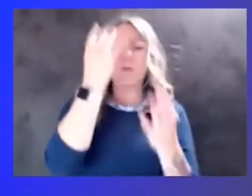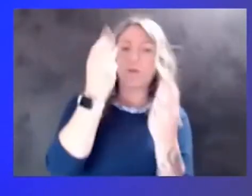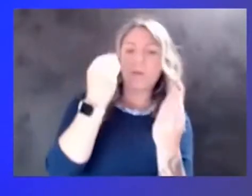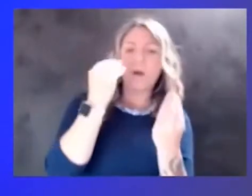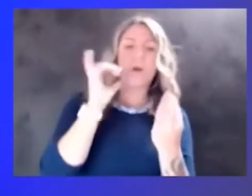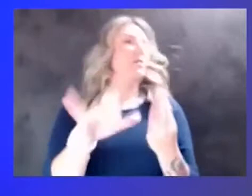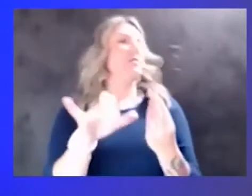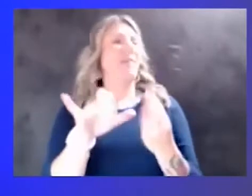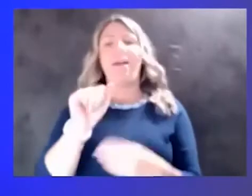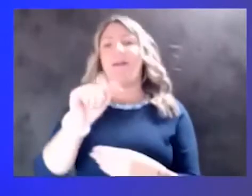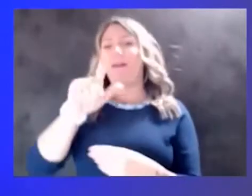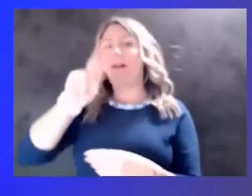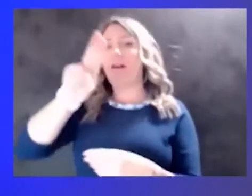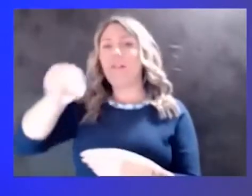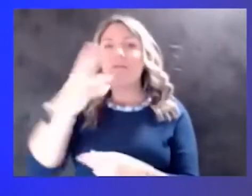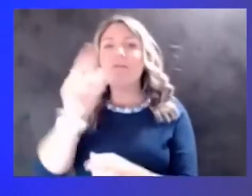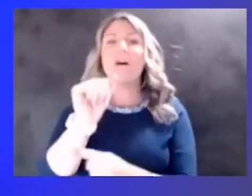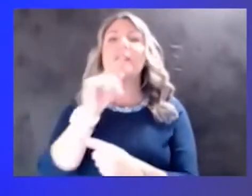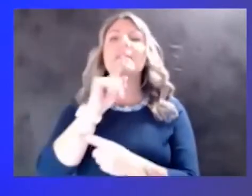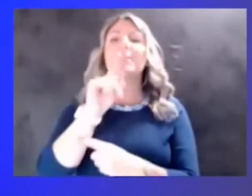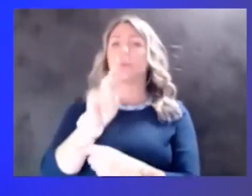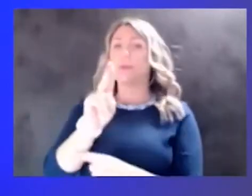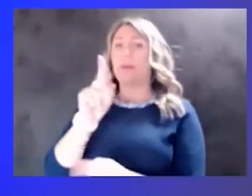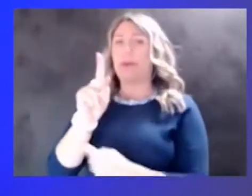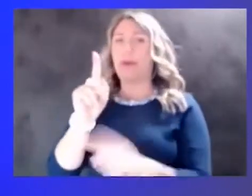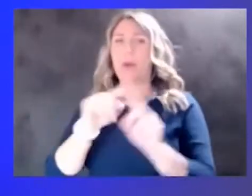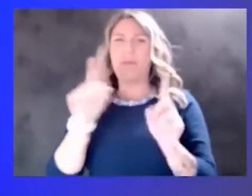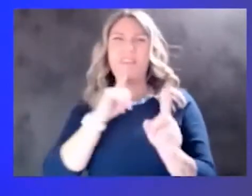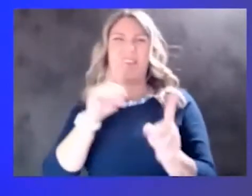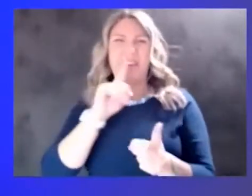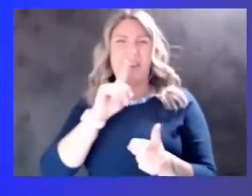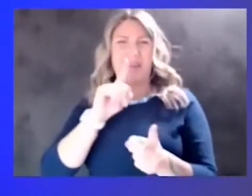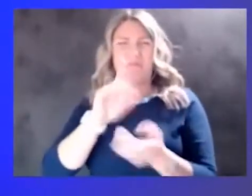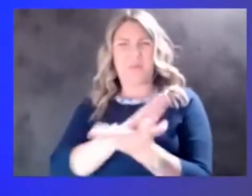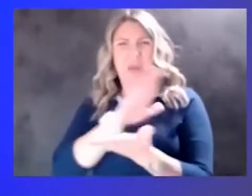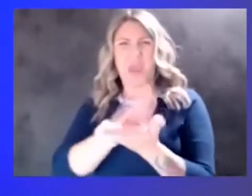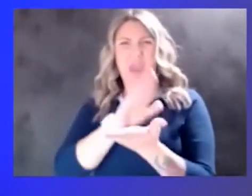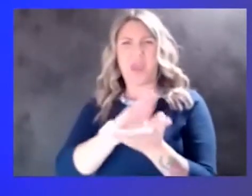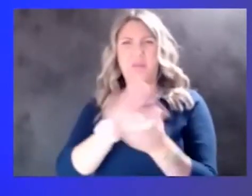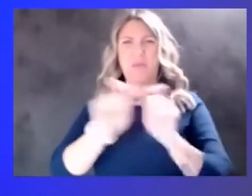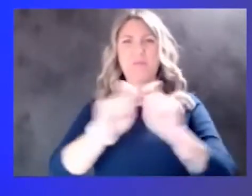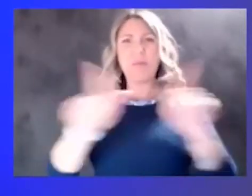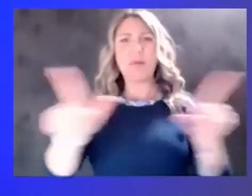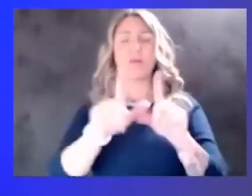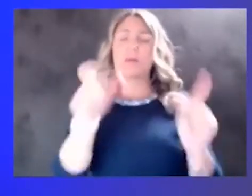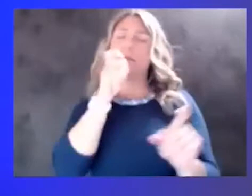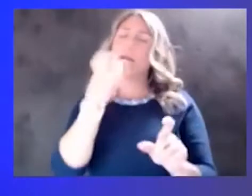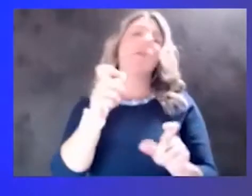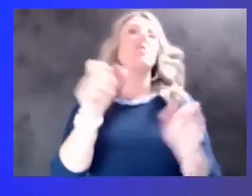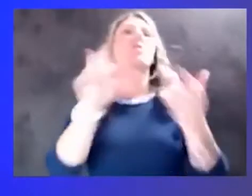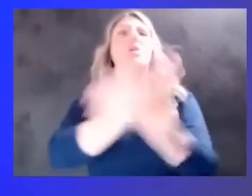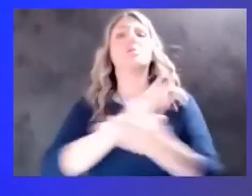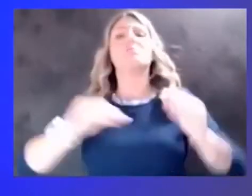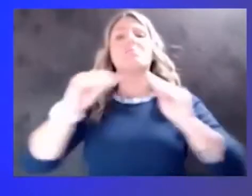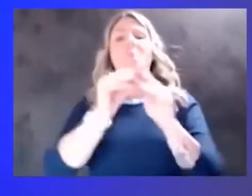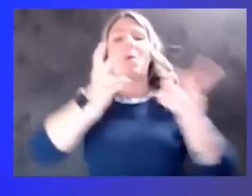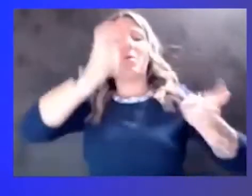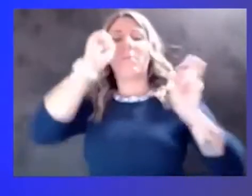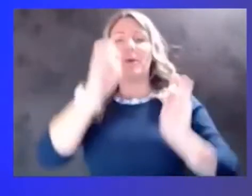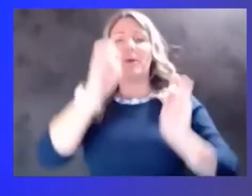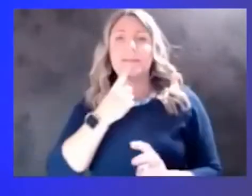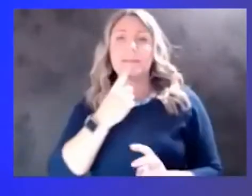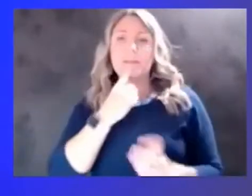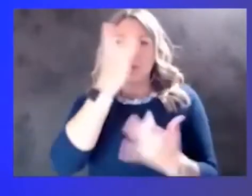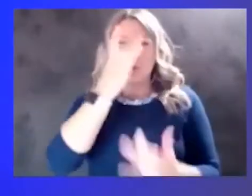UK. But again, the Lancet paper came out and said, it doesn't cause necessarily more severe disease. Those things are being investigated